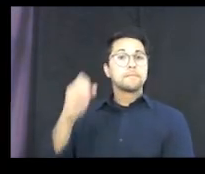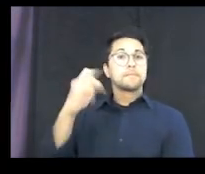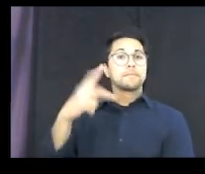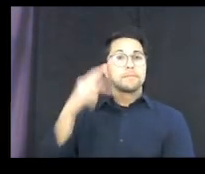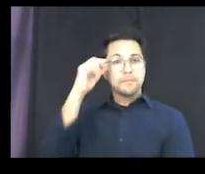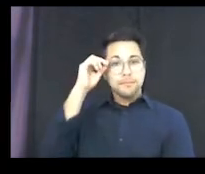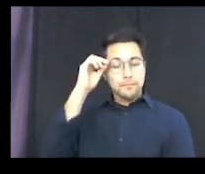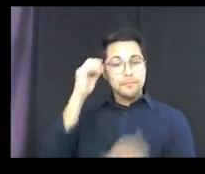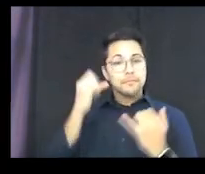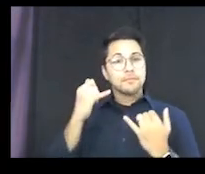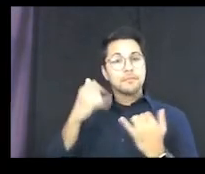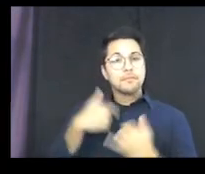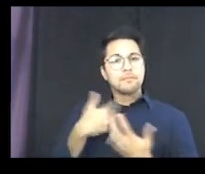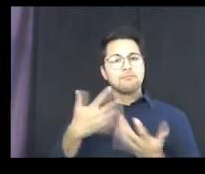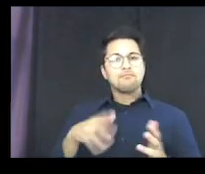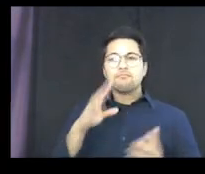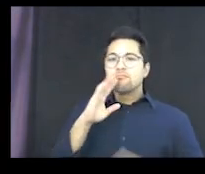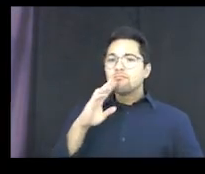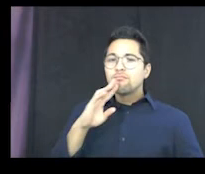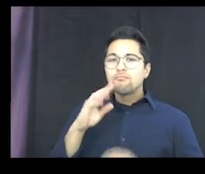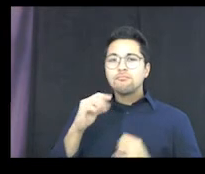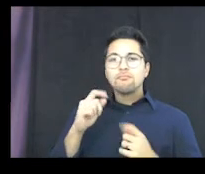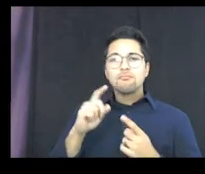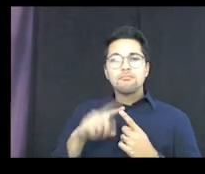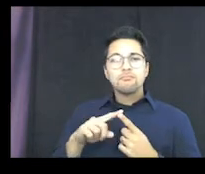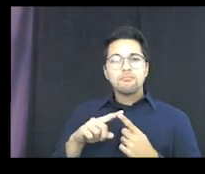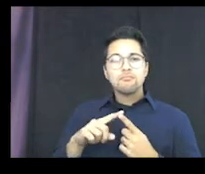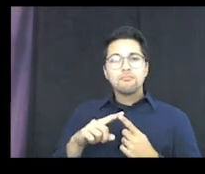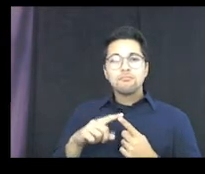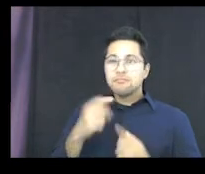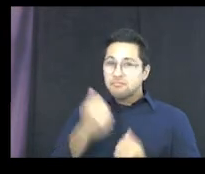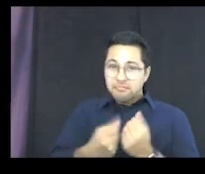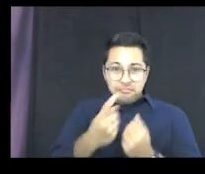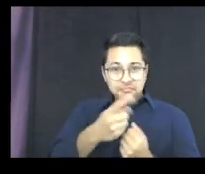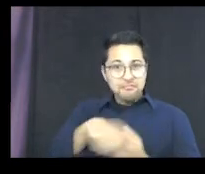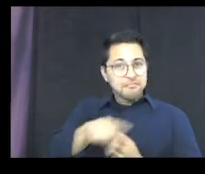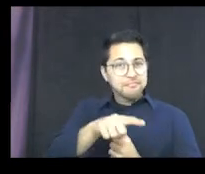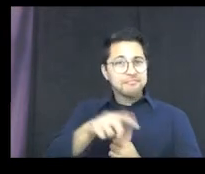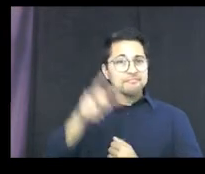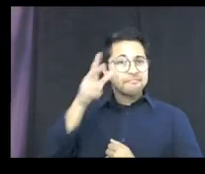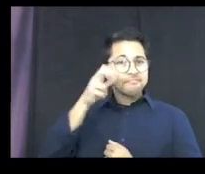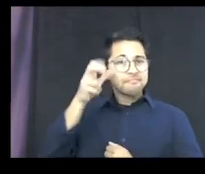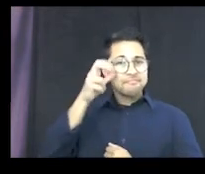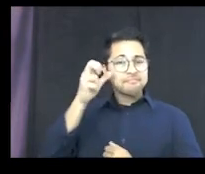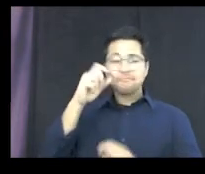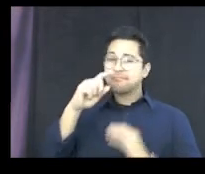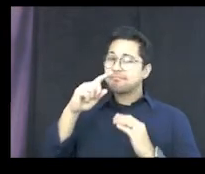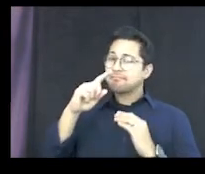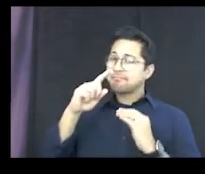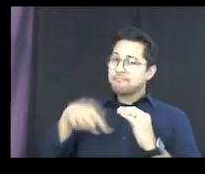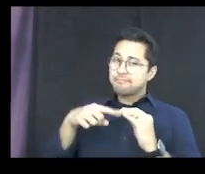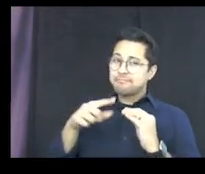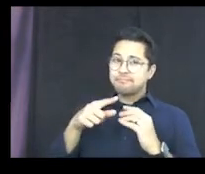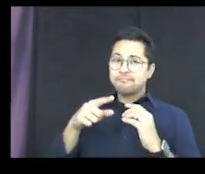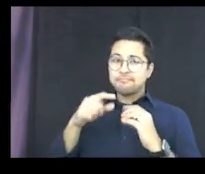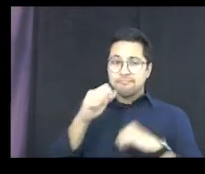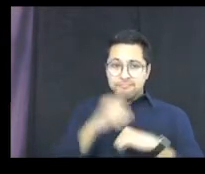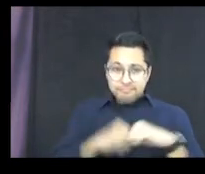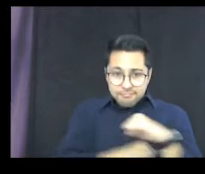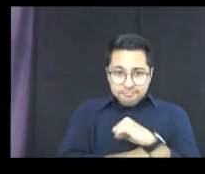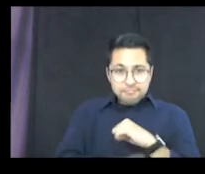Okay, so now that I have talked to everyone listening about the